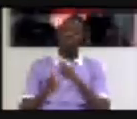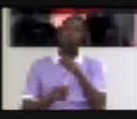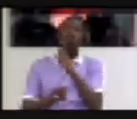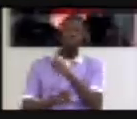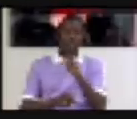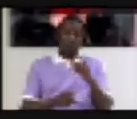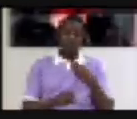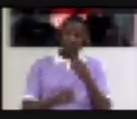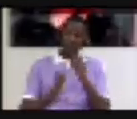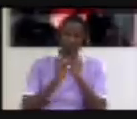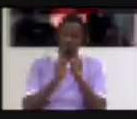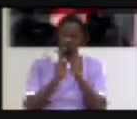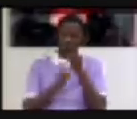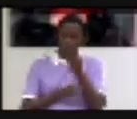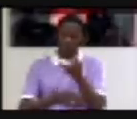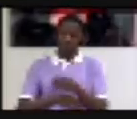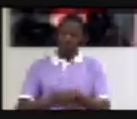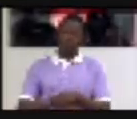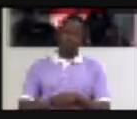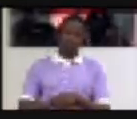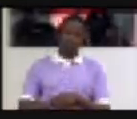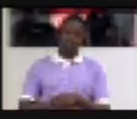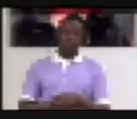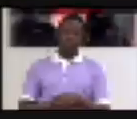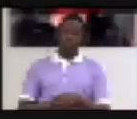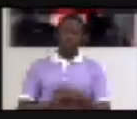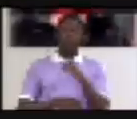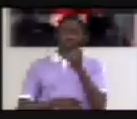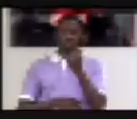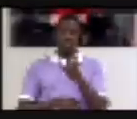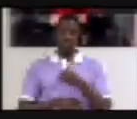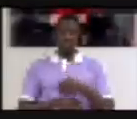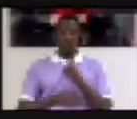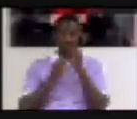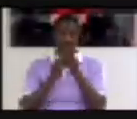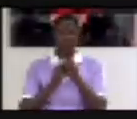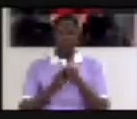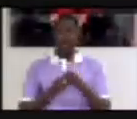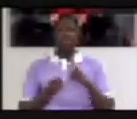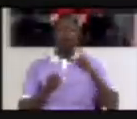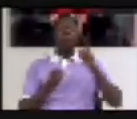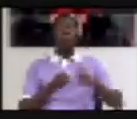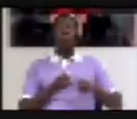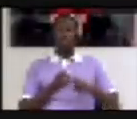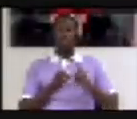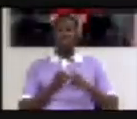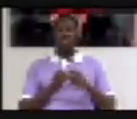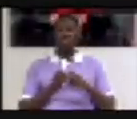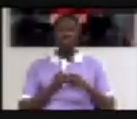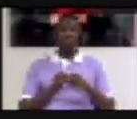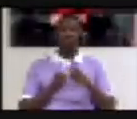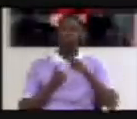Yes, I can particularly say the most unpopular bill was the Media Commission bill.